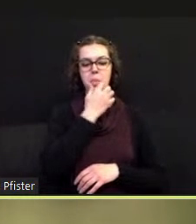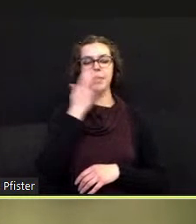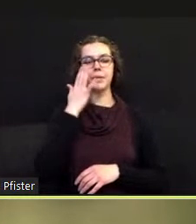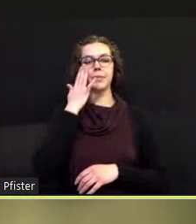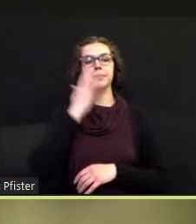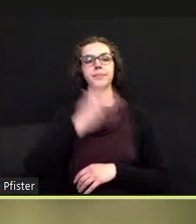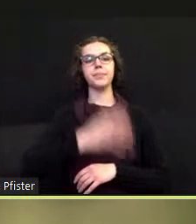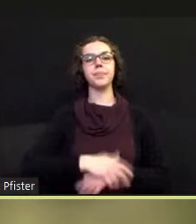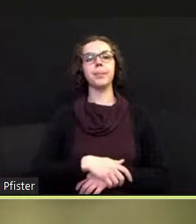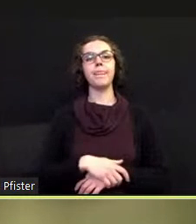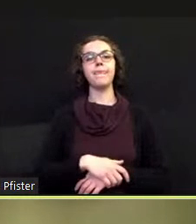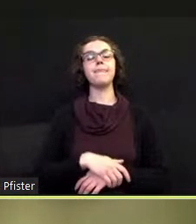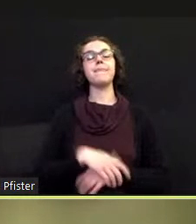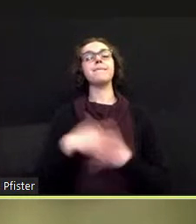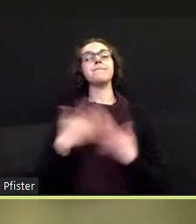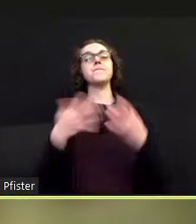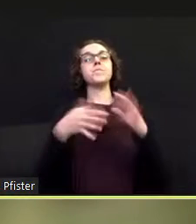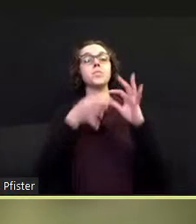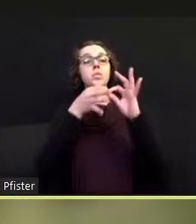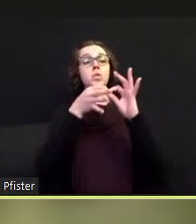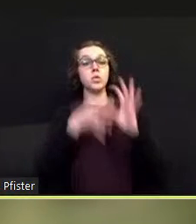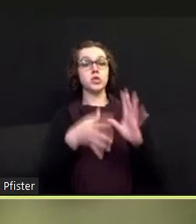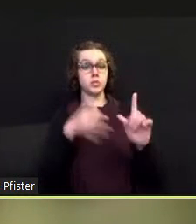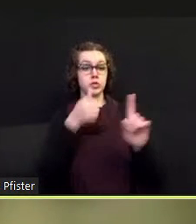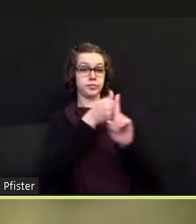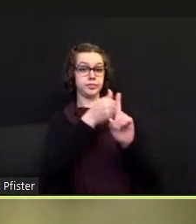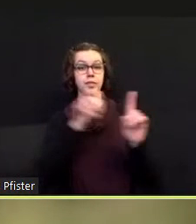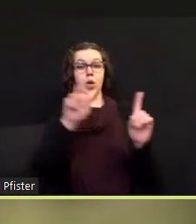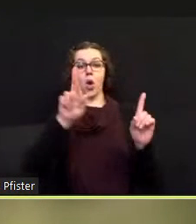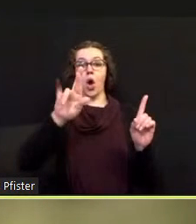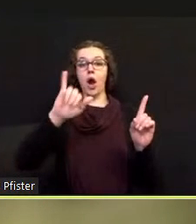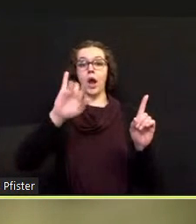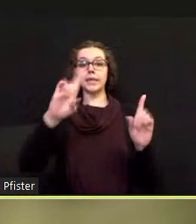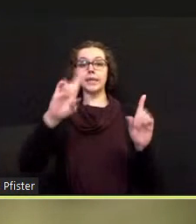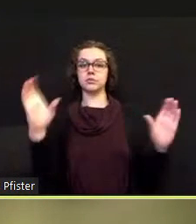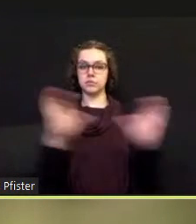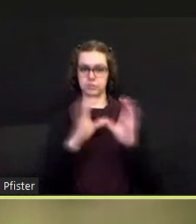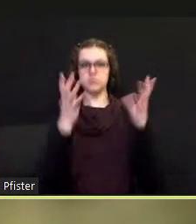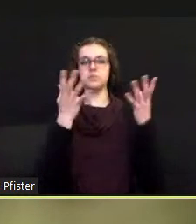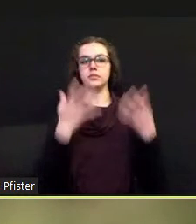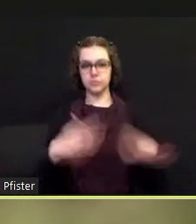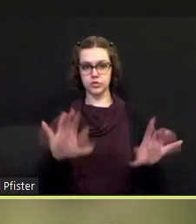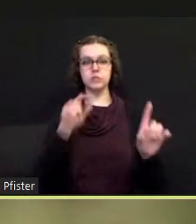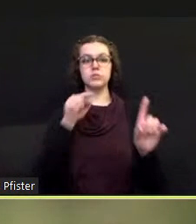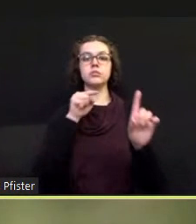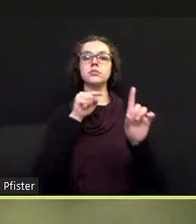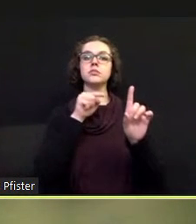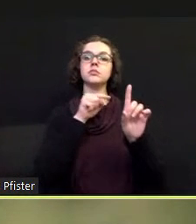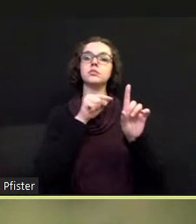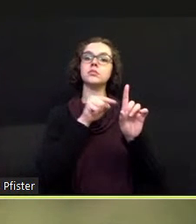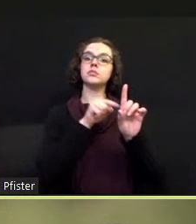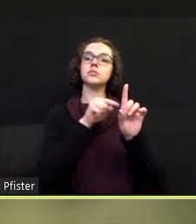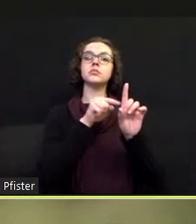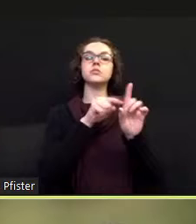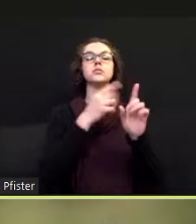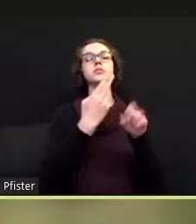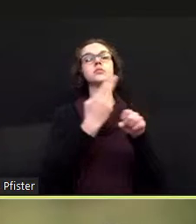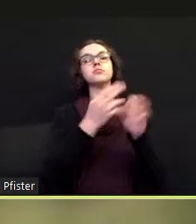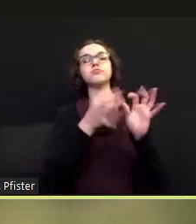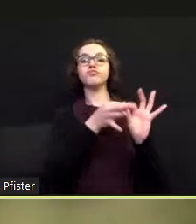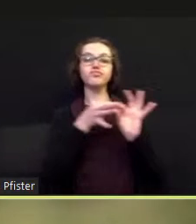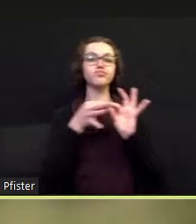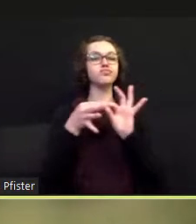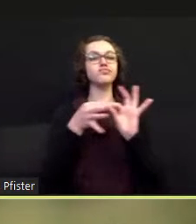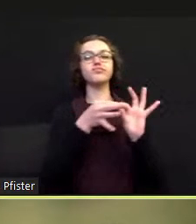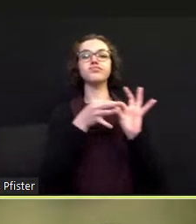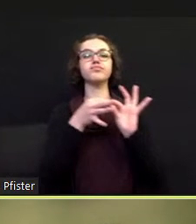So the interpreter was a RID certified interpreter who had lobbied her skills as an interpreter